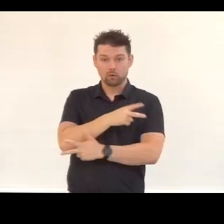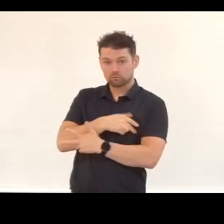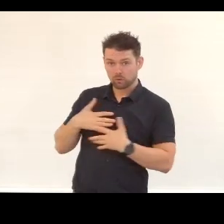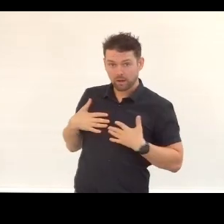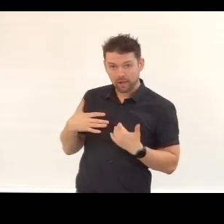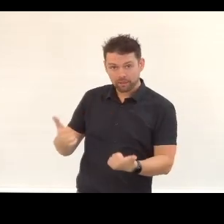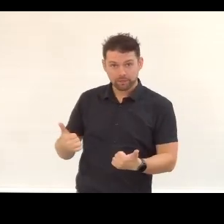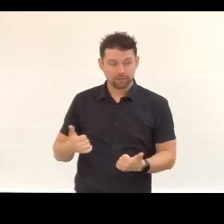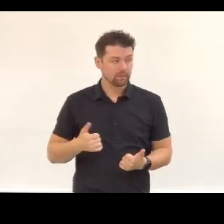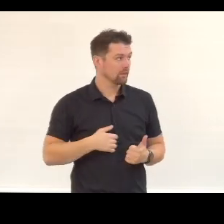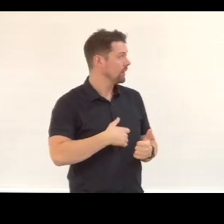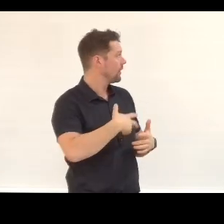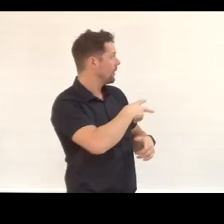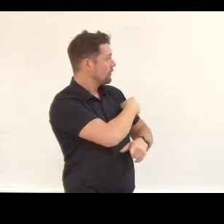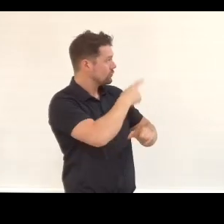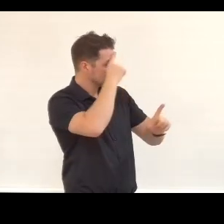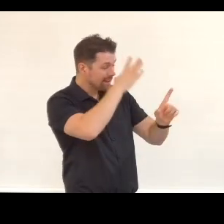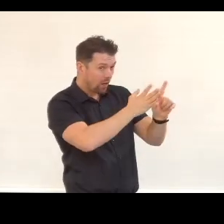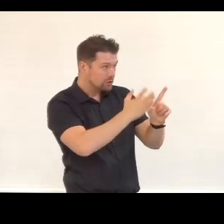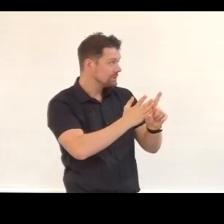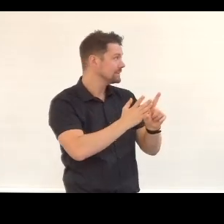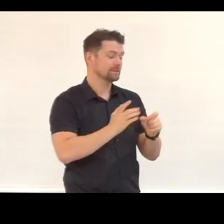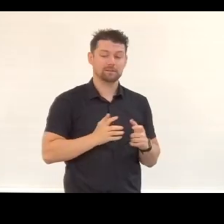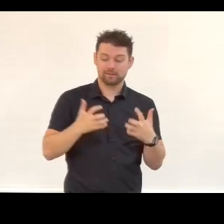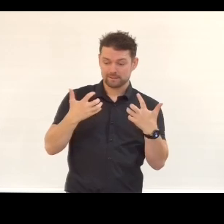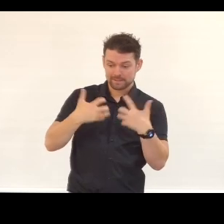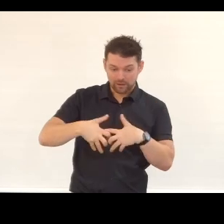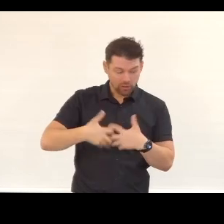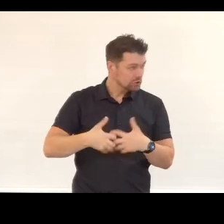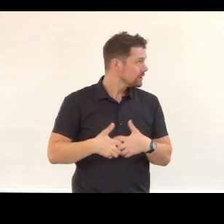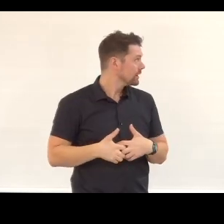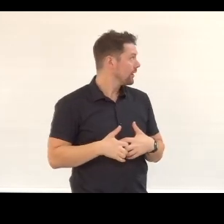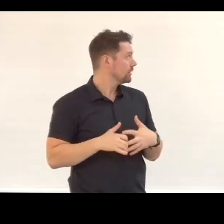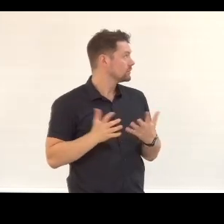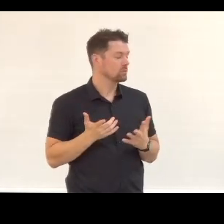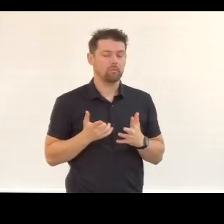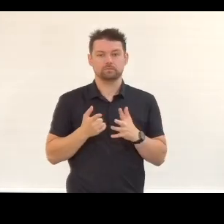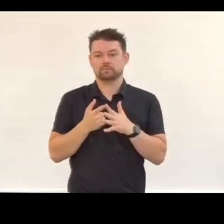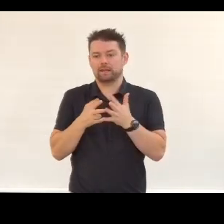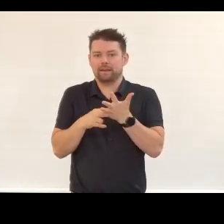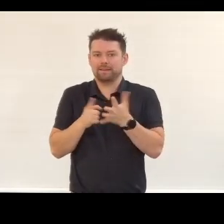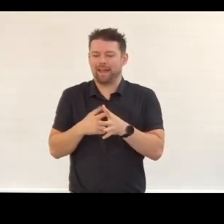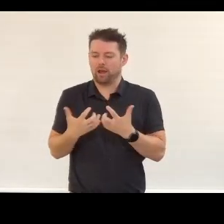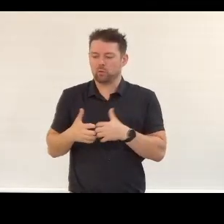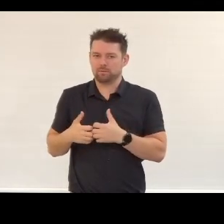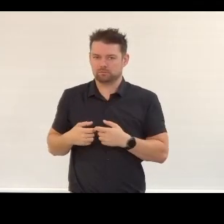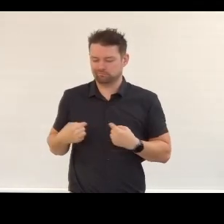crew psychology, about some technology stuff, and also, of course, the ideal place to test EVA